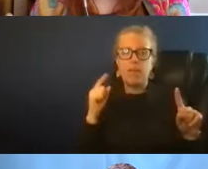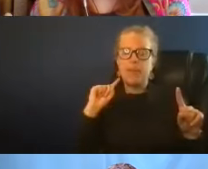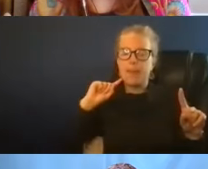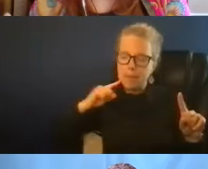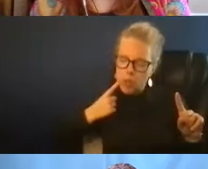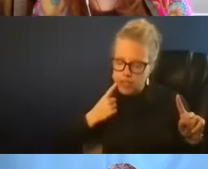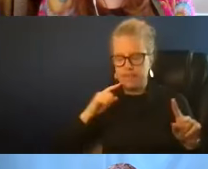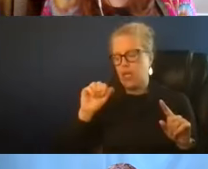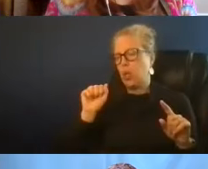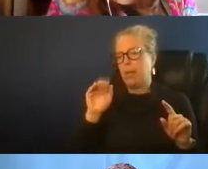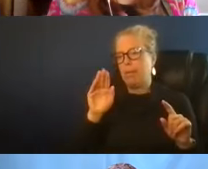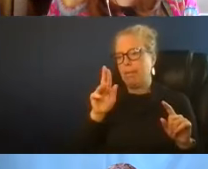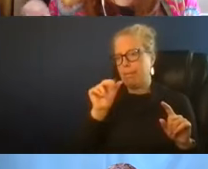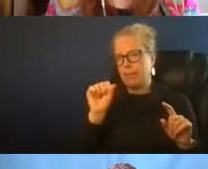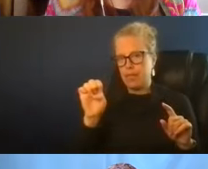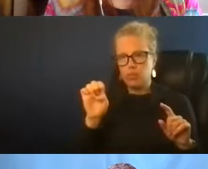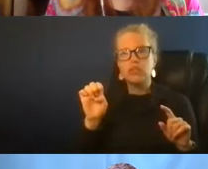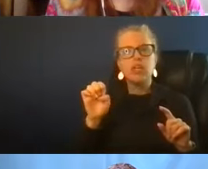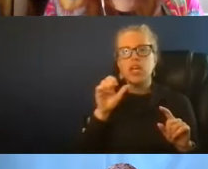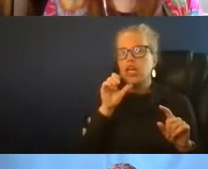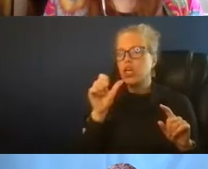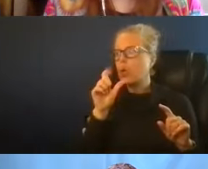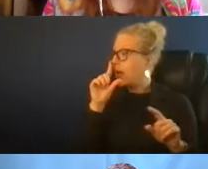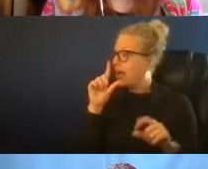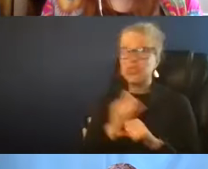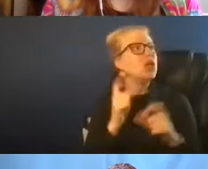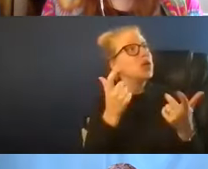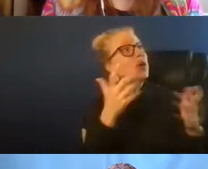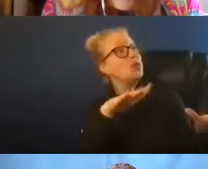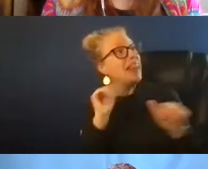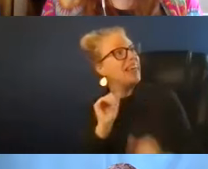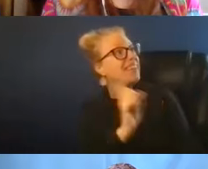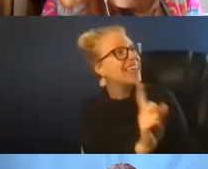abuse. You don't say, actually, what you want to do is leave.